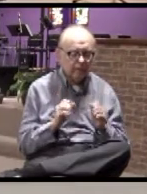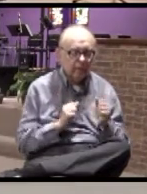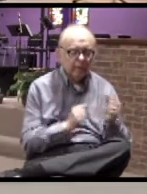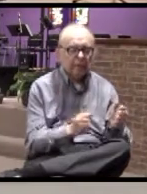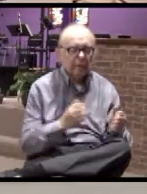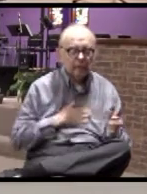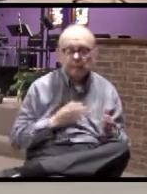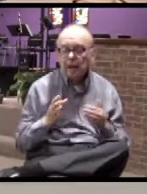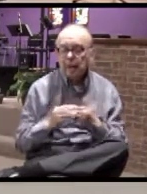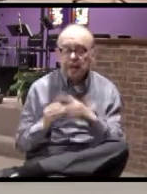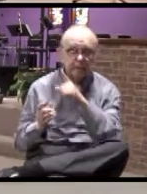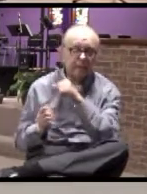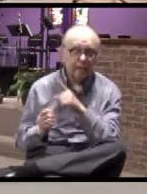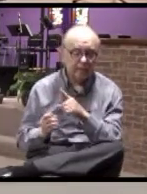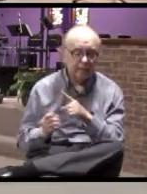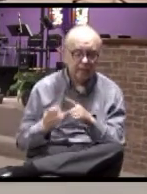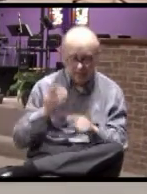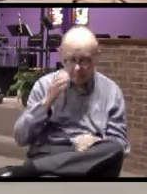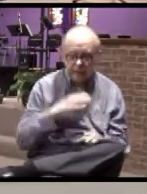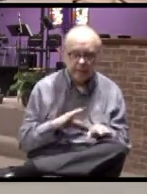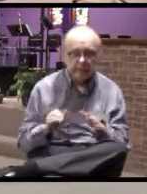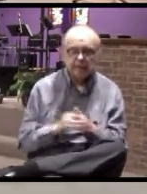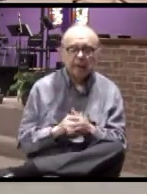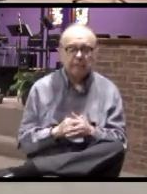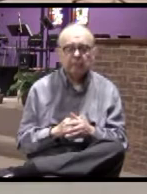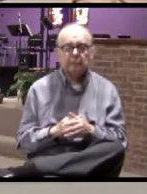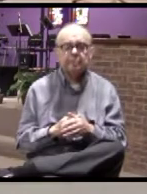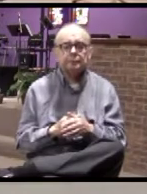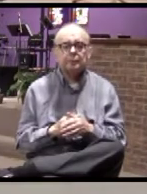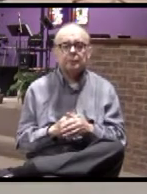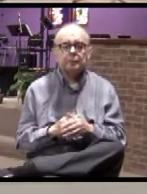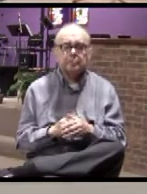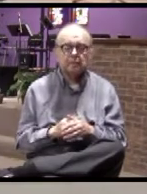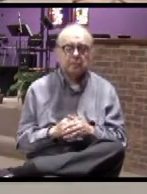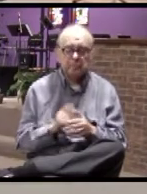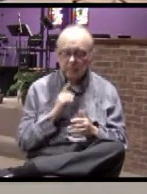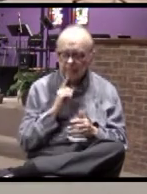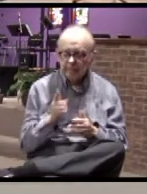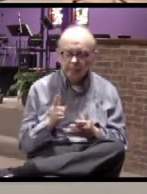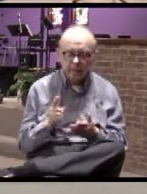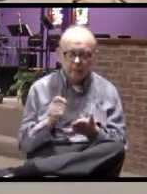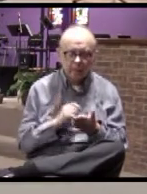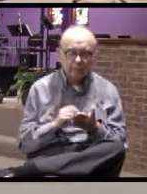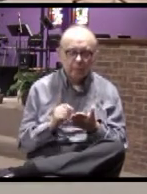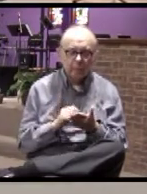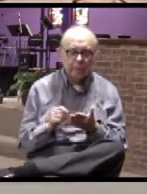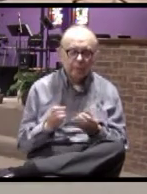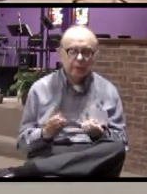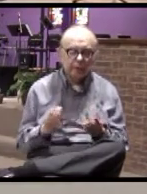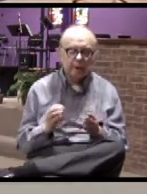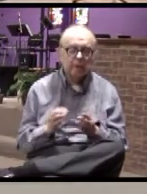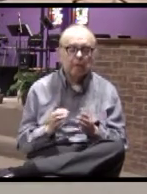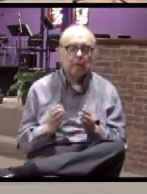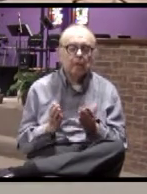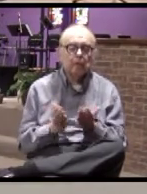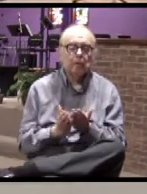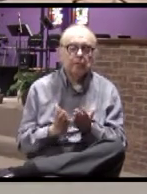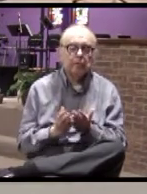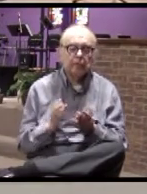my lead. And he did. Matter of fact, he wrote a lot of the books of Psalm.